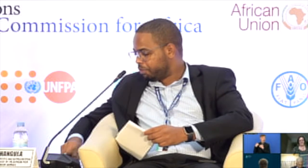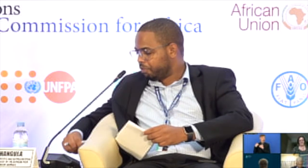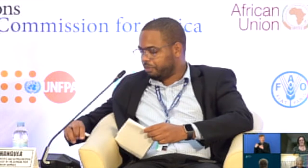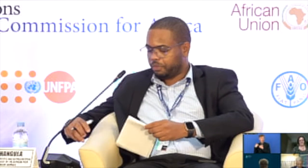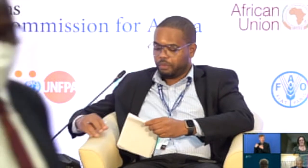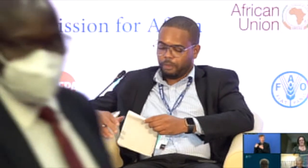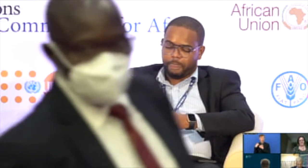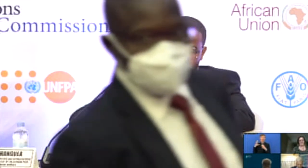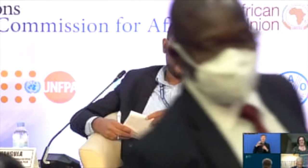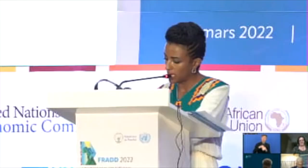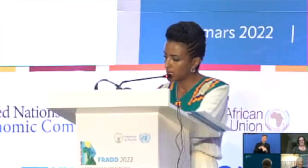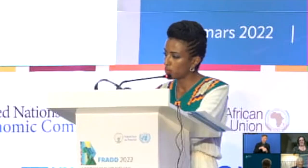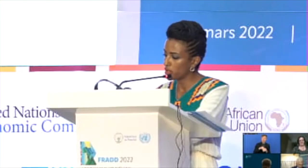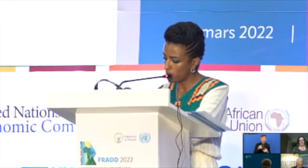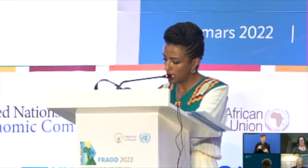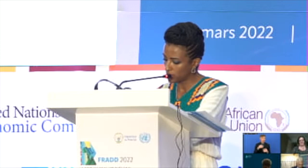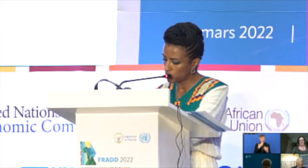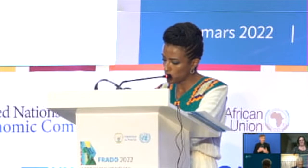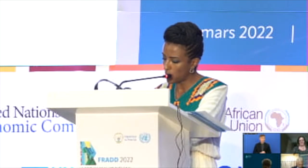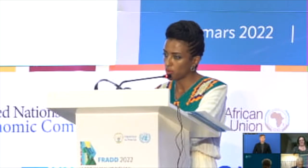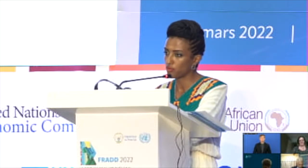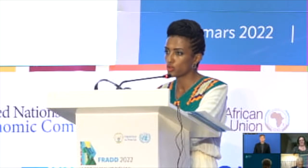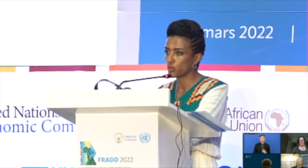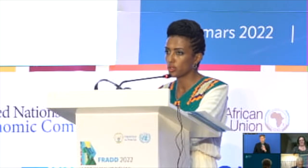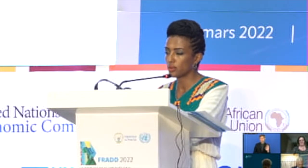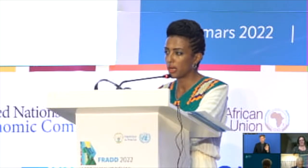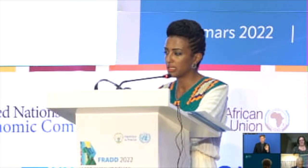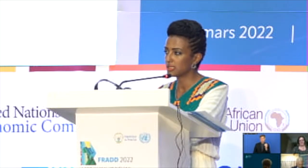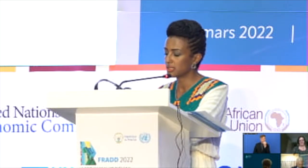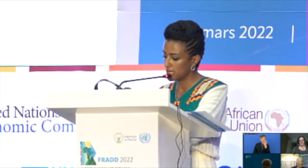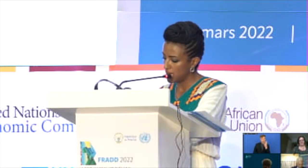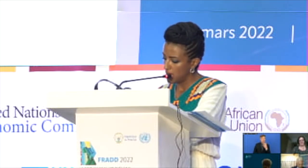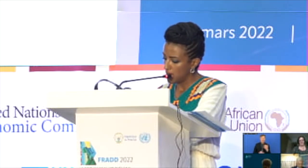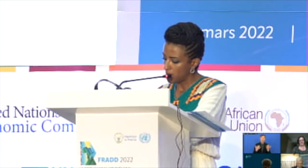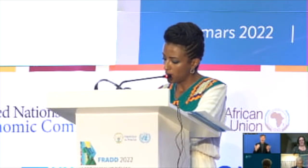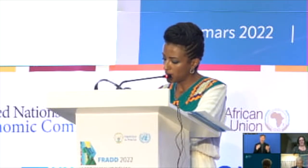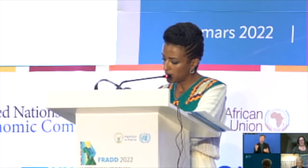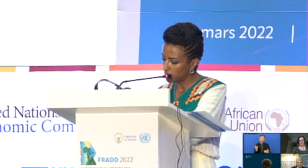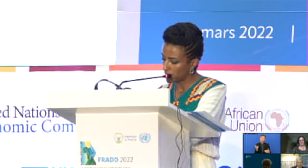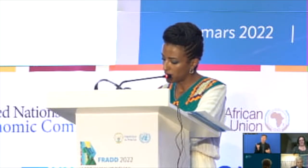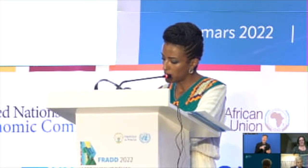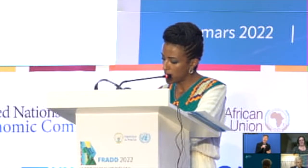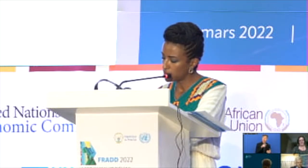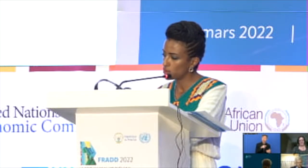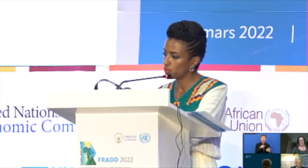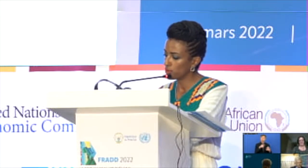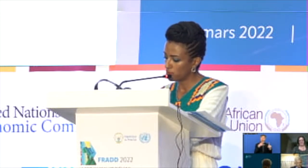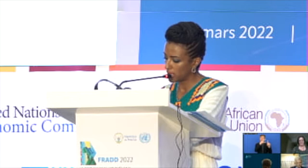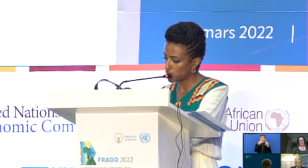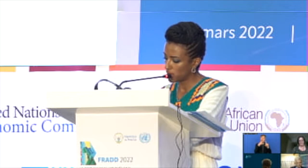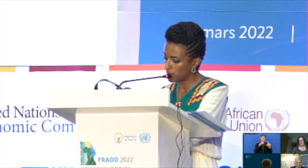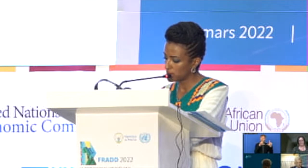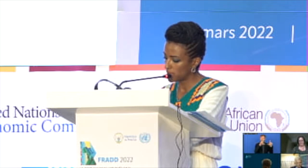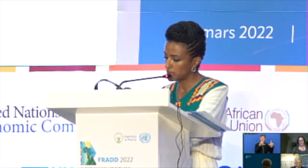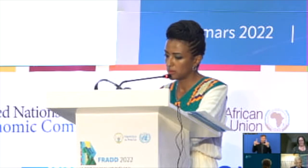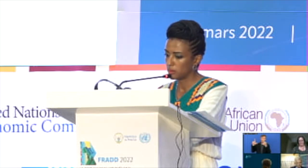Fantastic. Okay. Can we go back to our virtual panelists? Monica, can I come back to you for your three